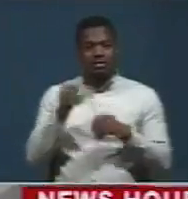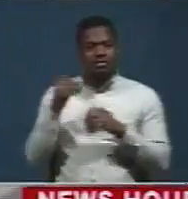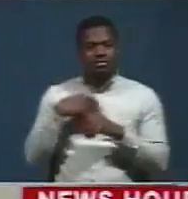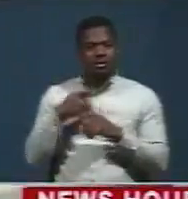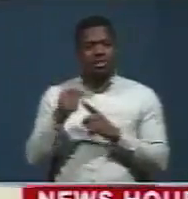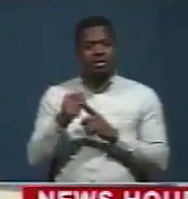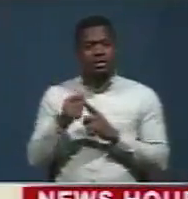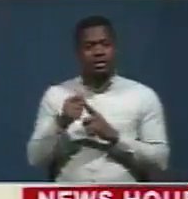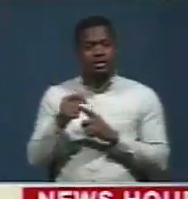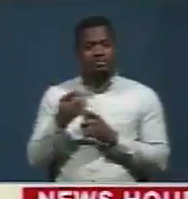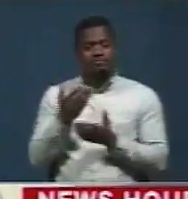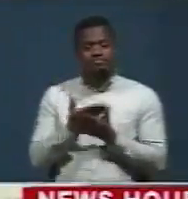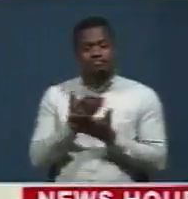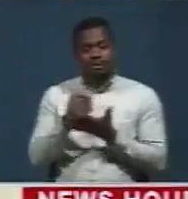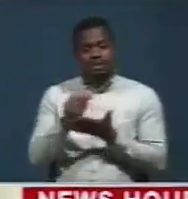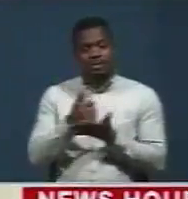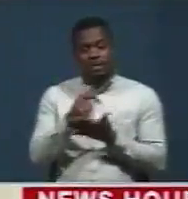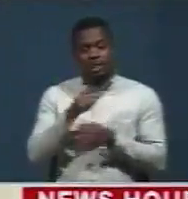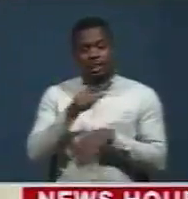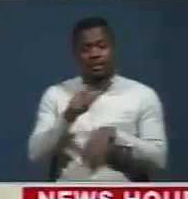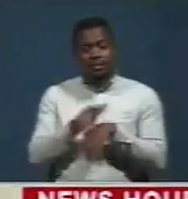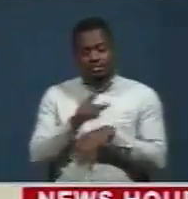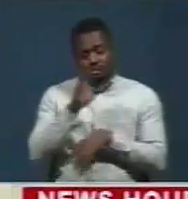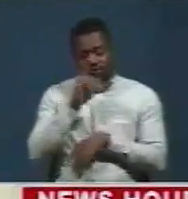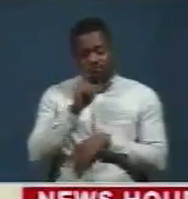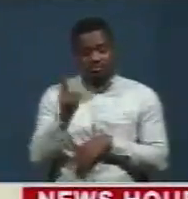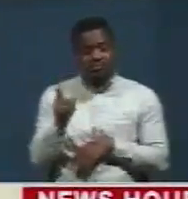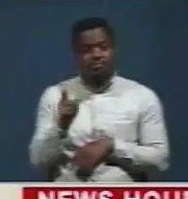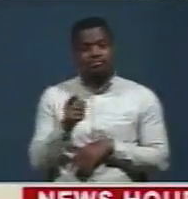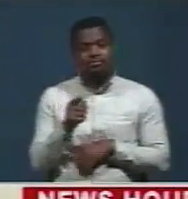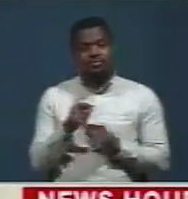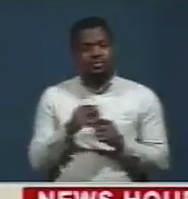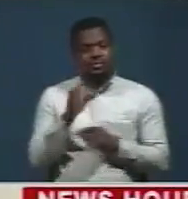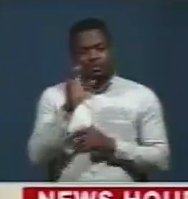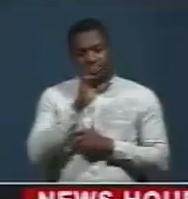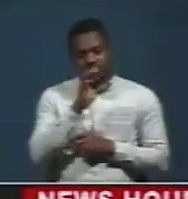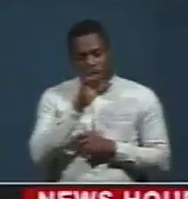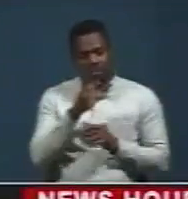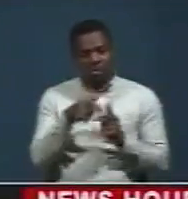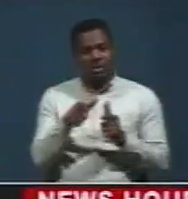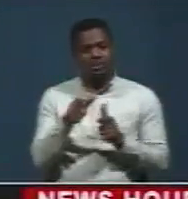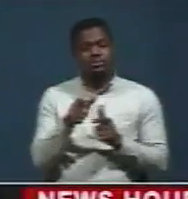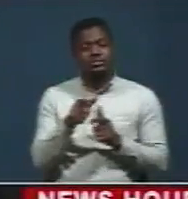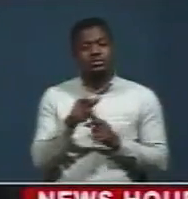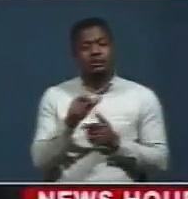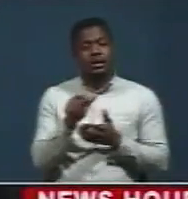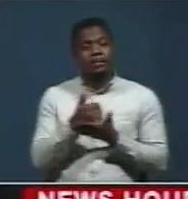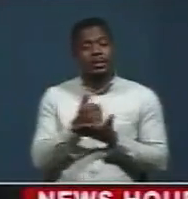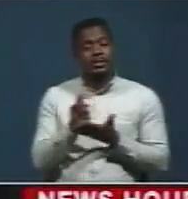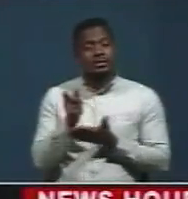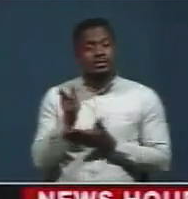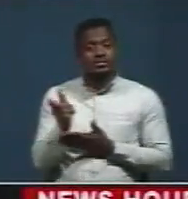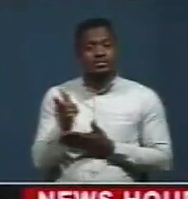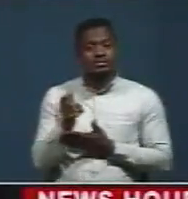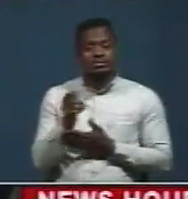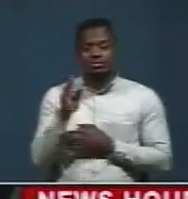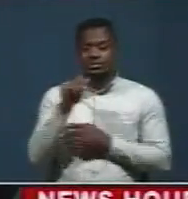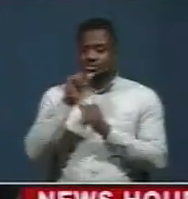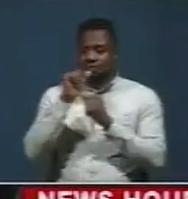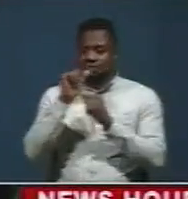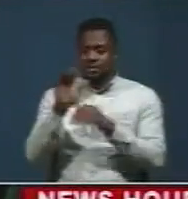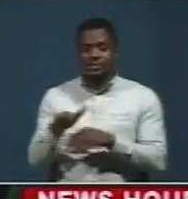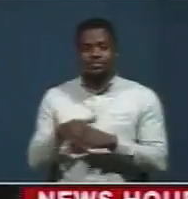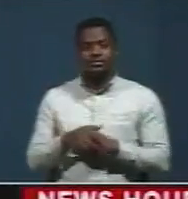She was grateful to Ghana's ambassador to Lebanon for the support extended to her while in Beirut. Ambassador, nyami shira